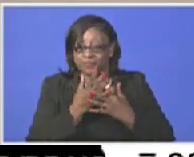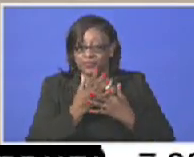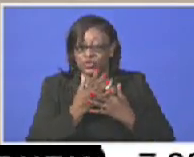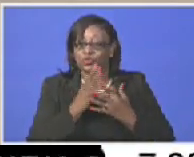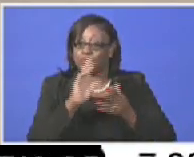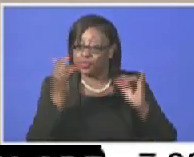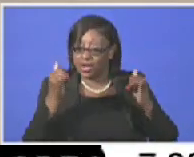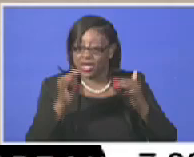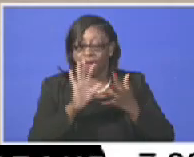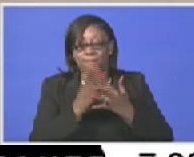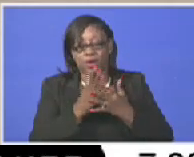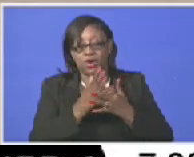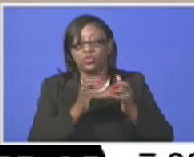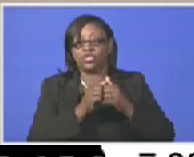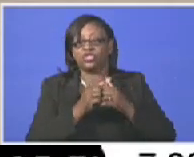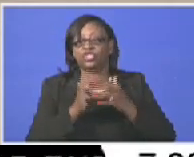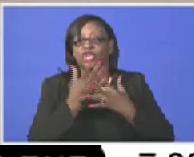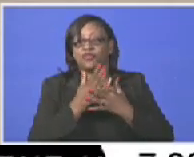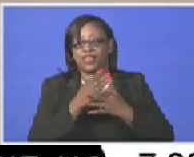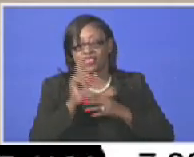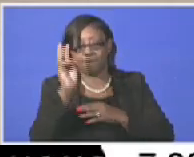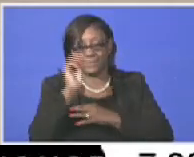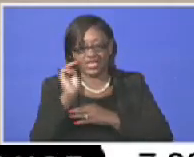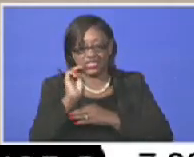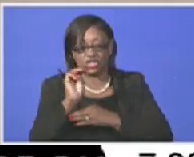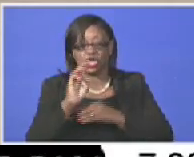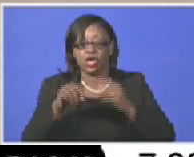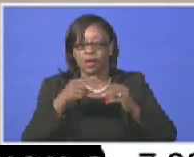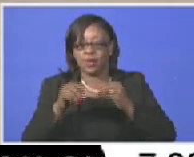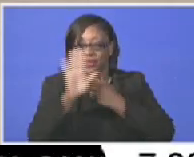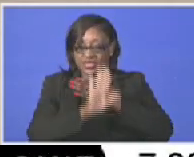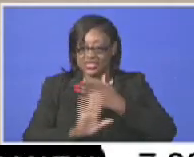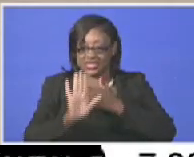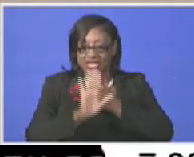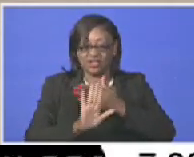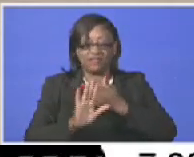in sharing the message of being safe during this COVID period.